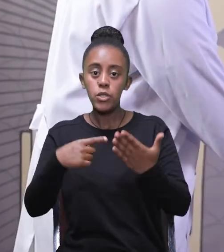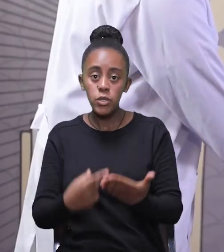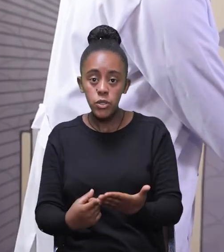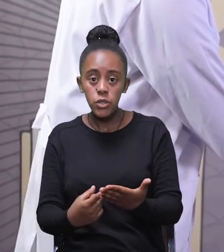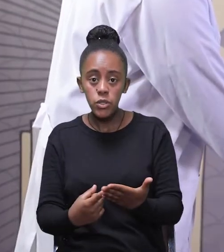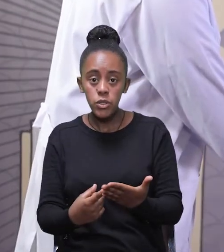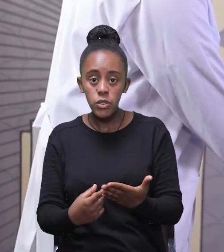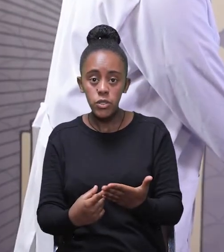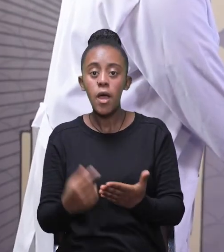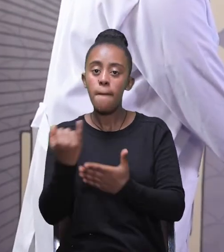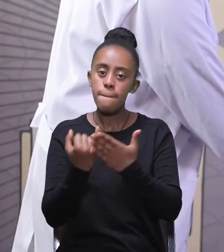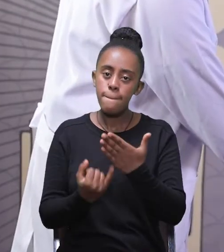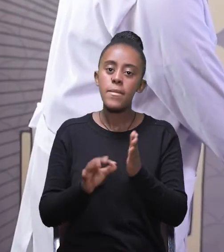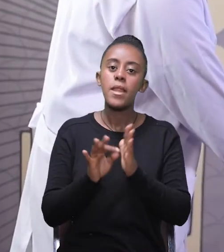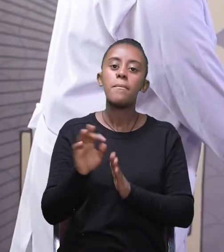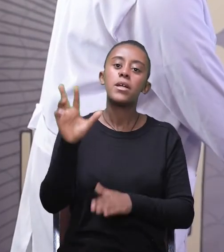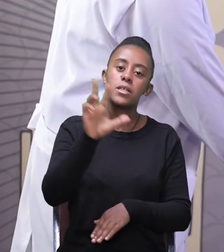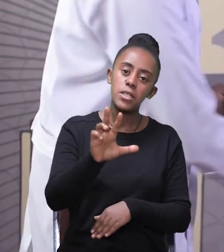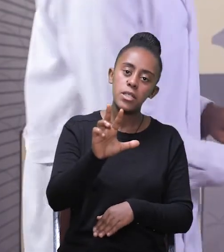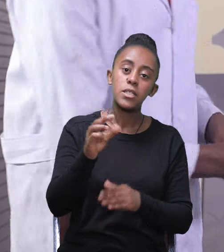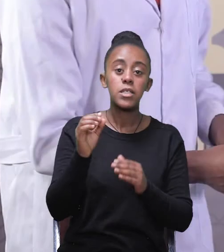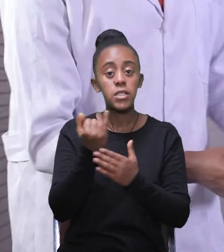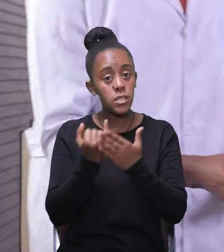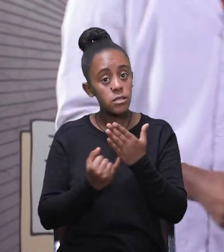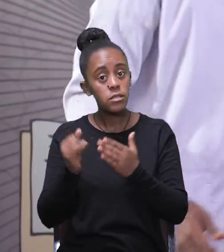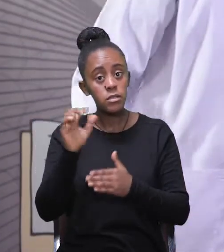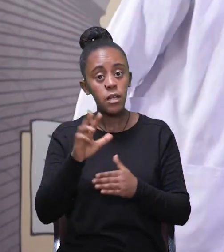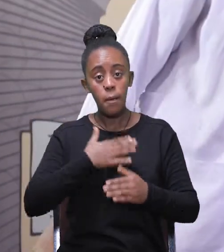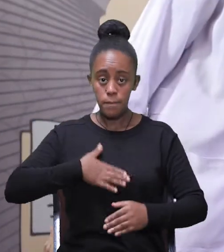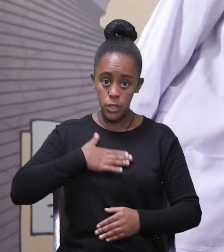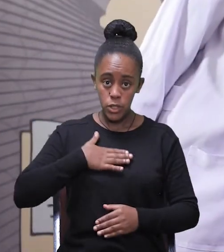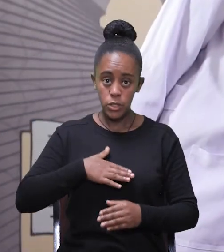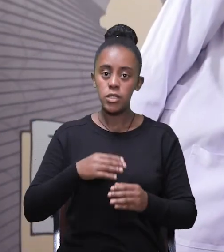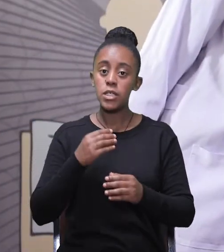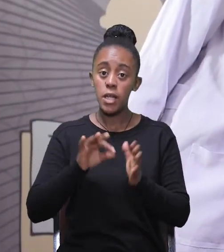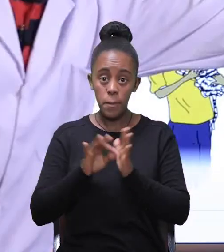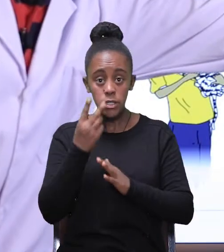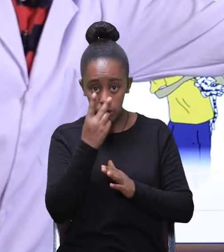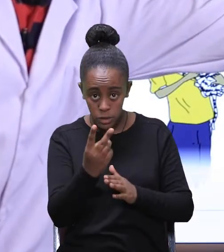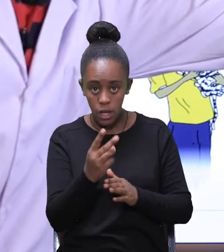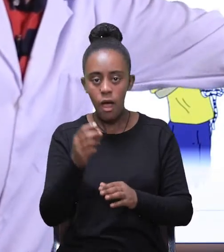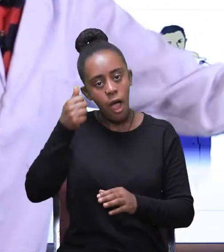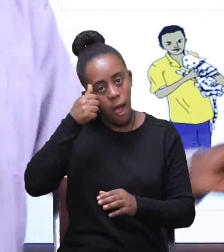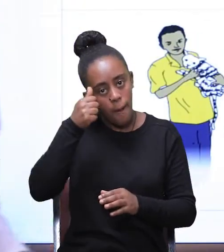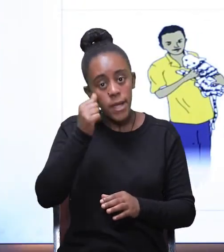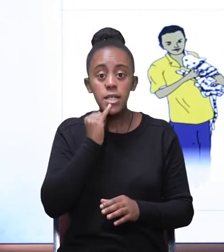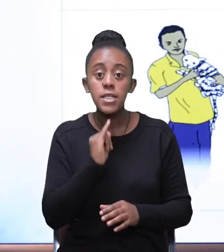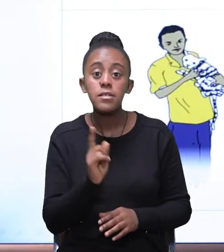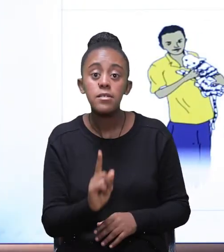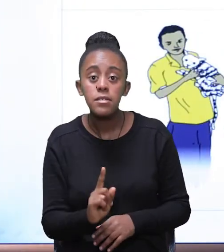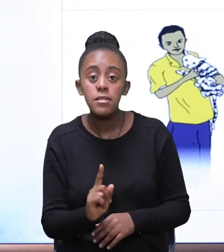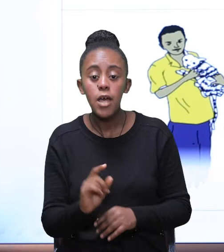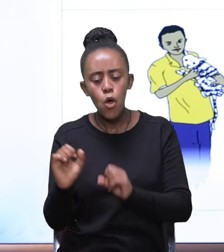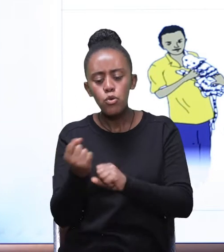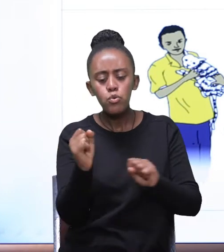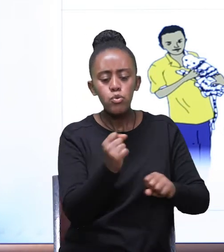in picture number 3, please, student, look at picture number 3. Ahmed is